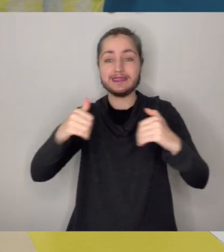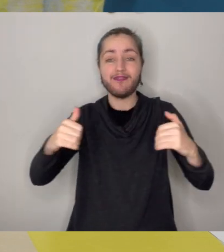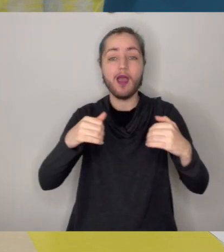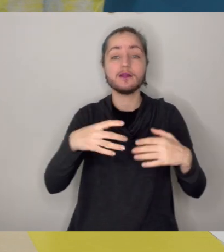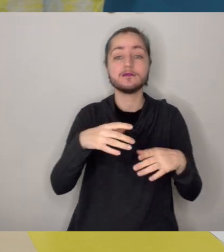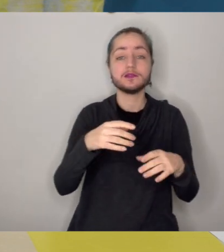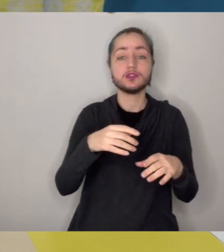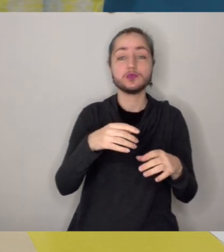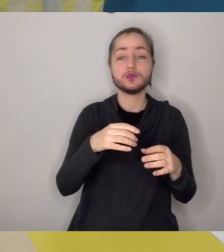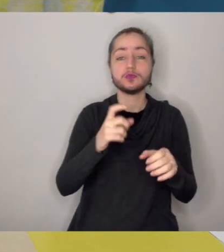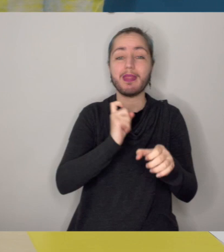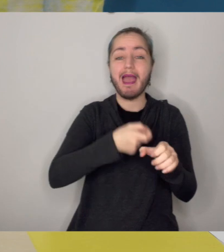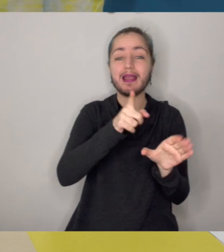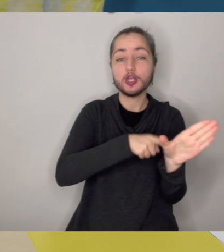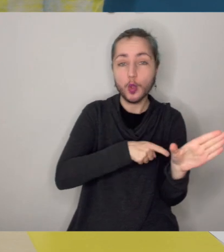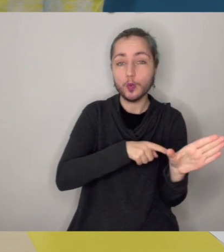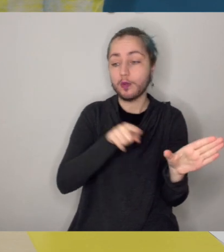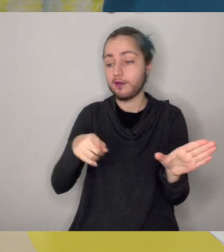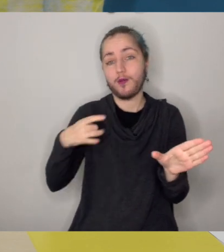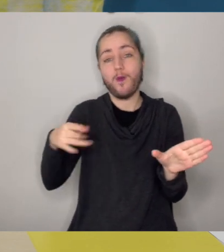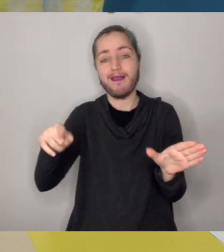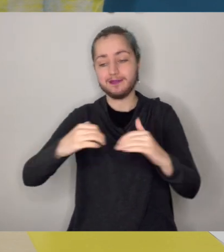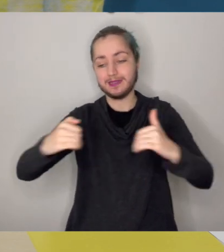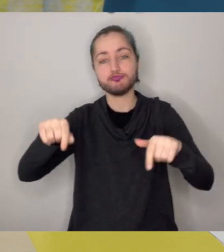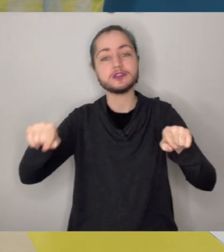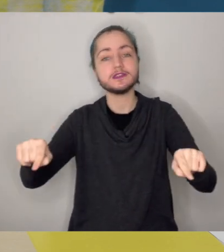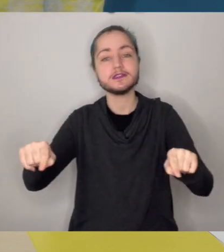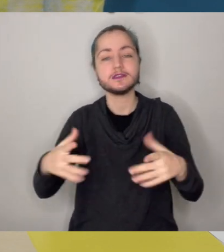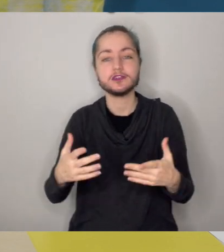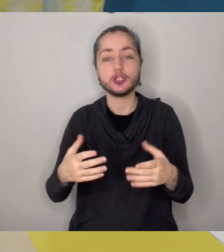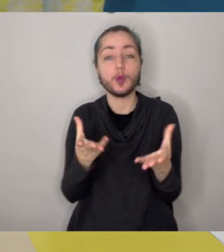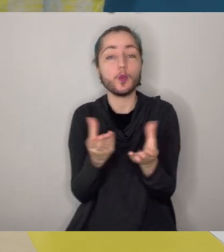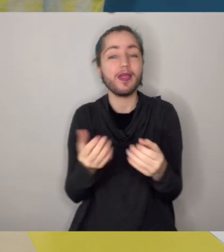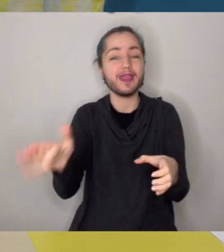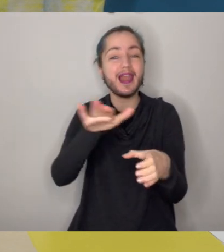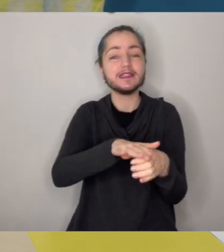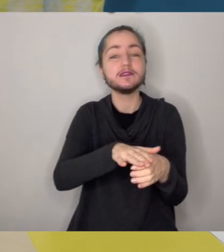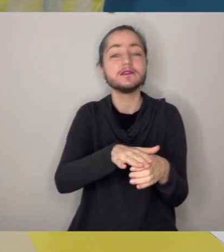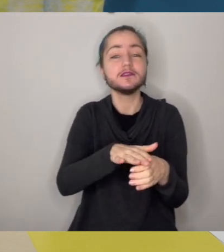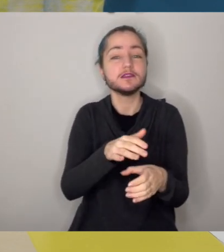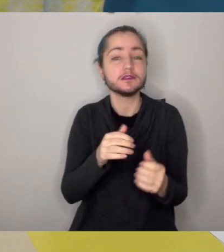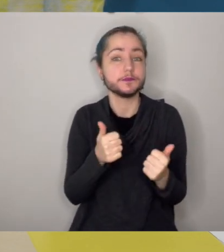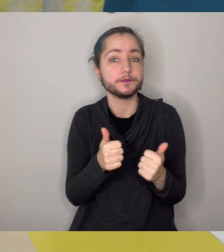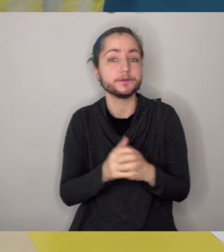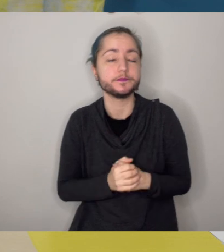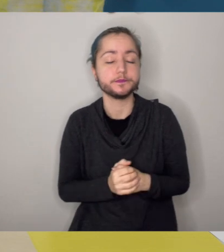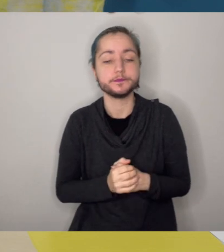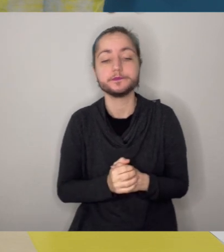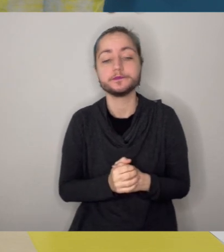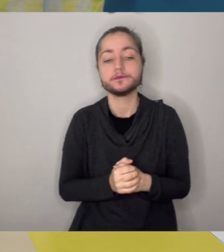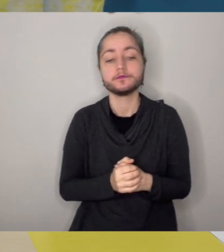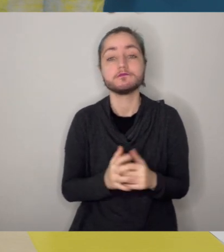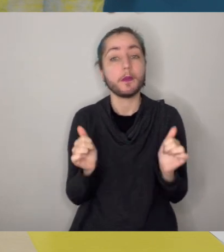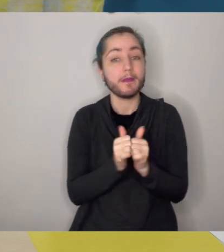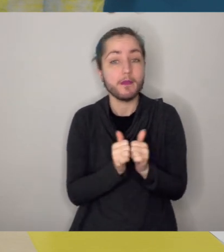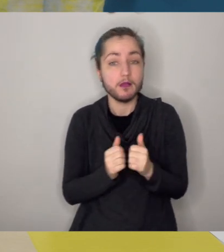One, because you're going to be dividing an egg yolk, so 1 for the yolk and 1 for the white. So with a lid, ideally.